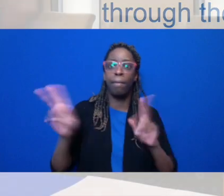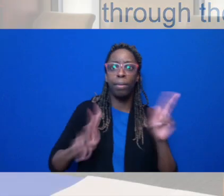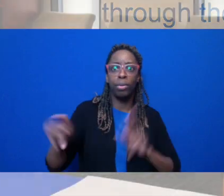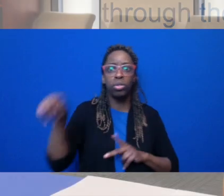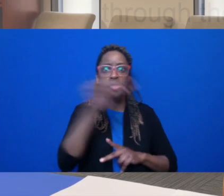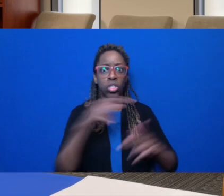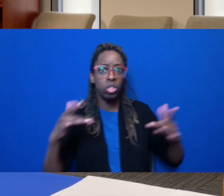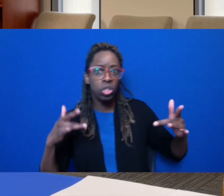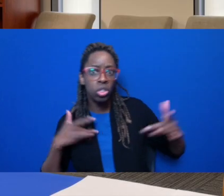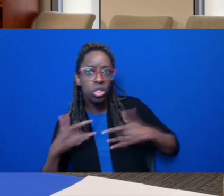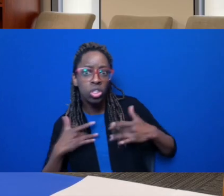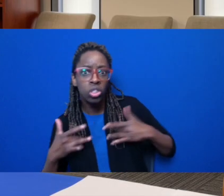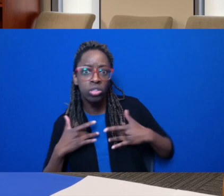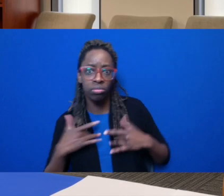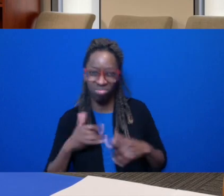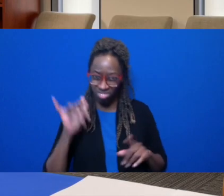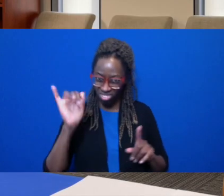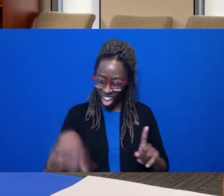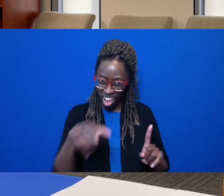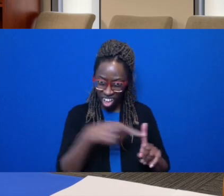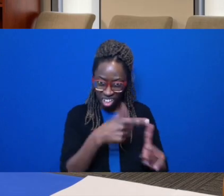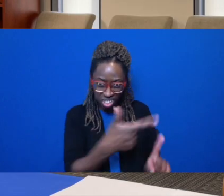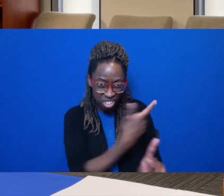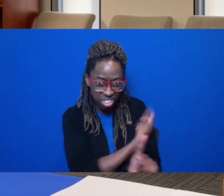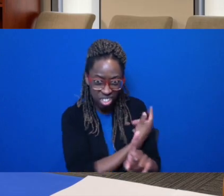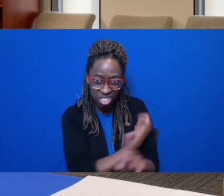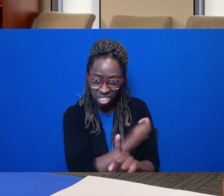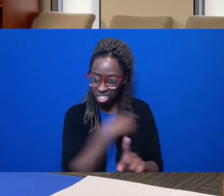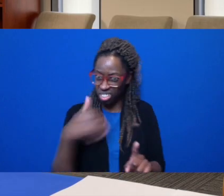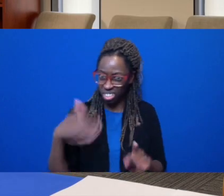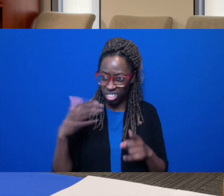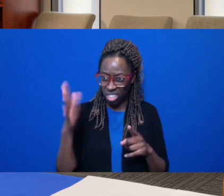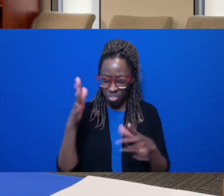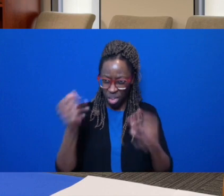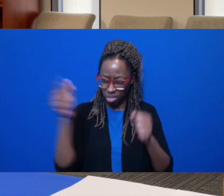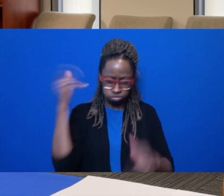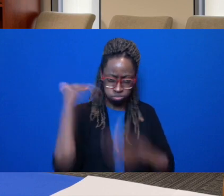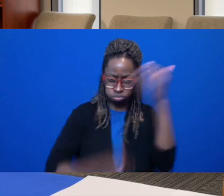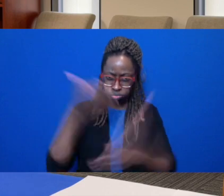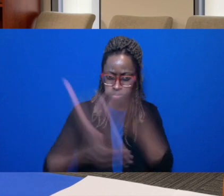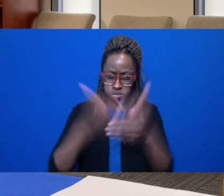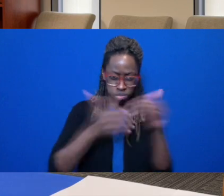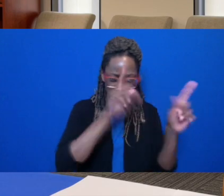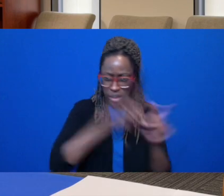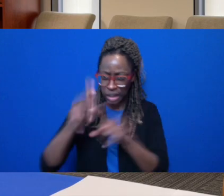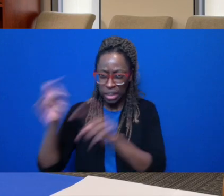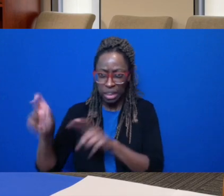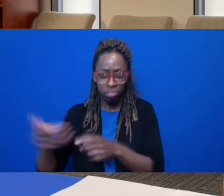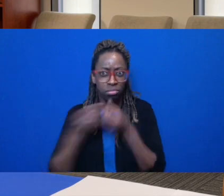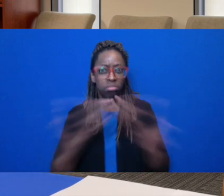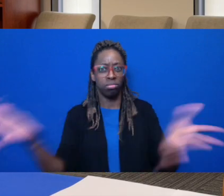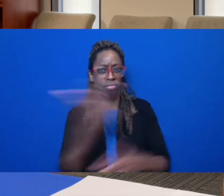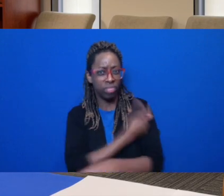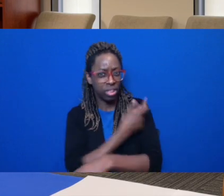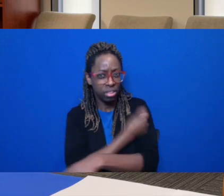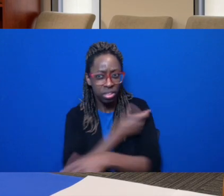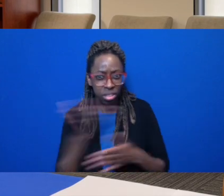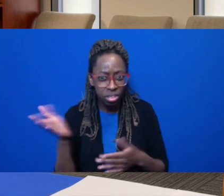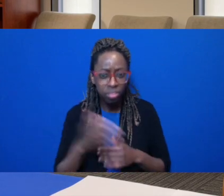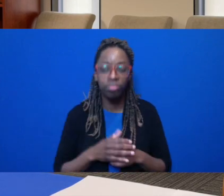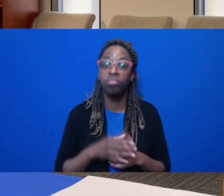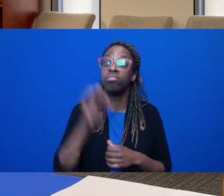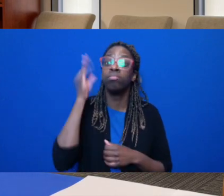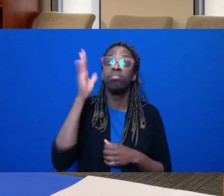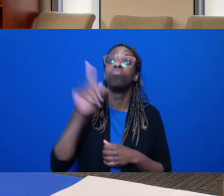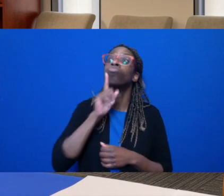vaccines are now published, widely available online. You can look them up yourself. But these vaccines really did go through the same rigorous review